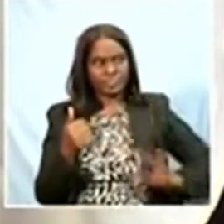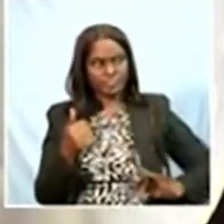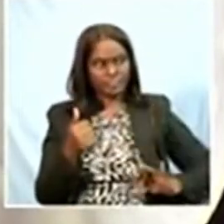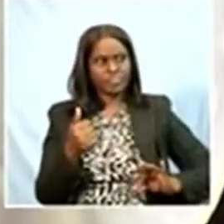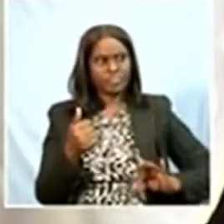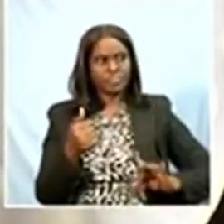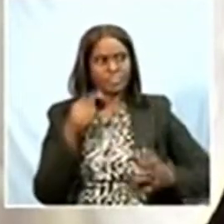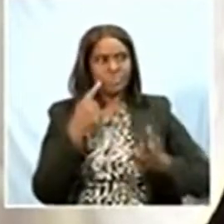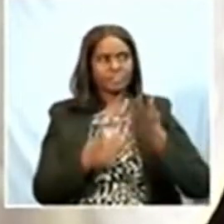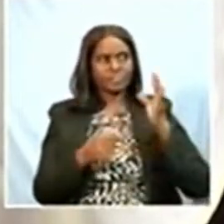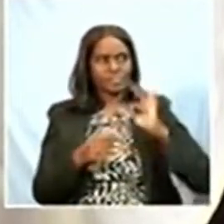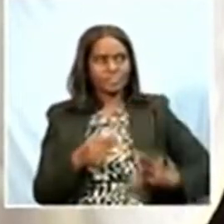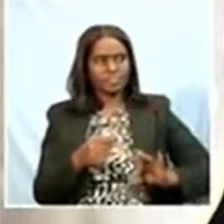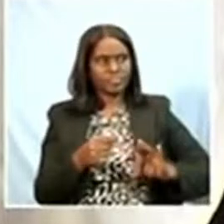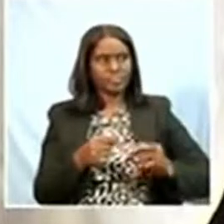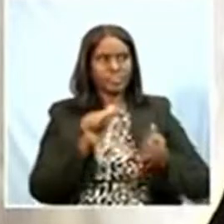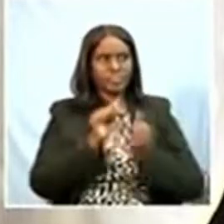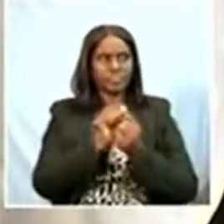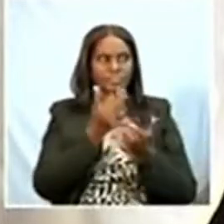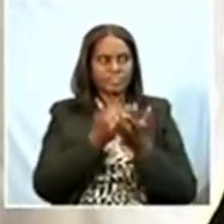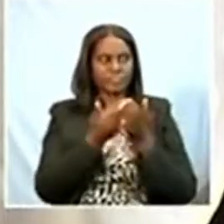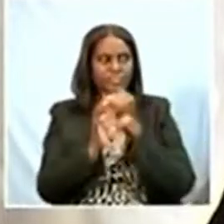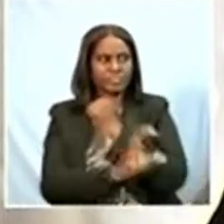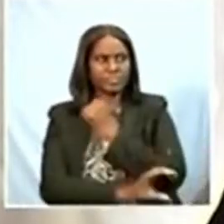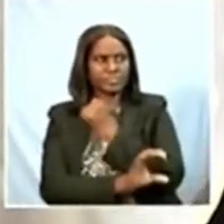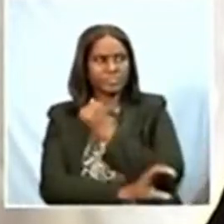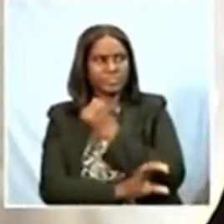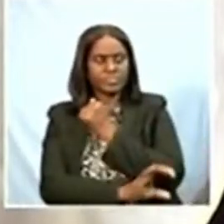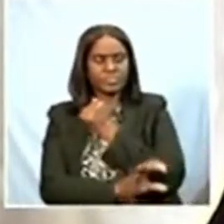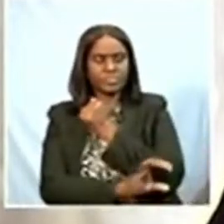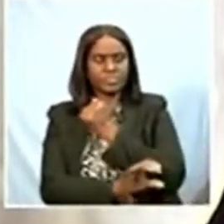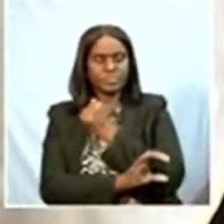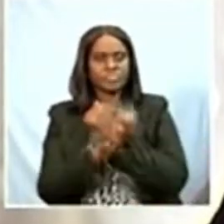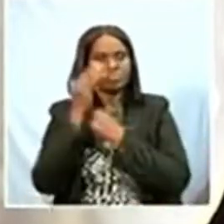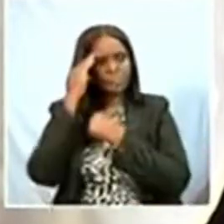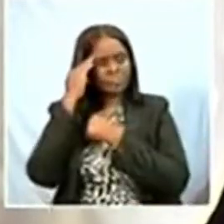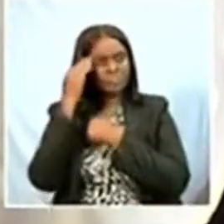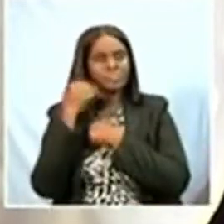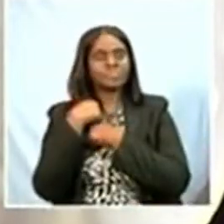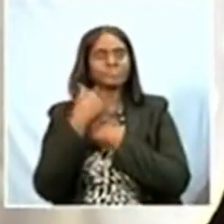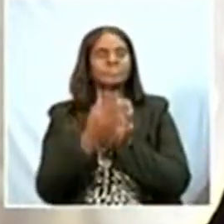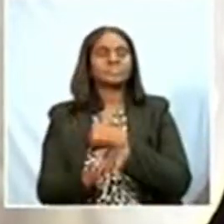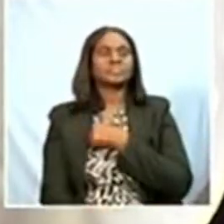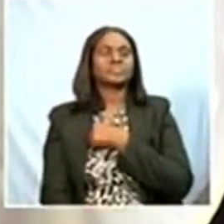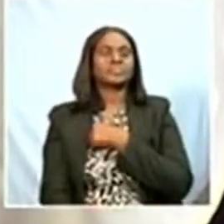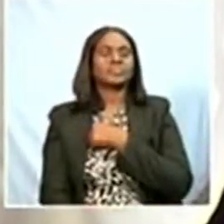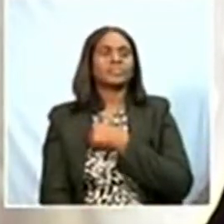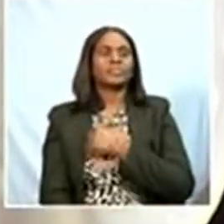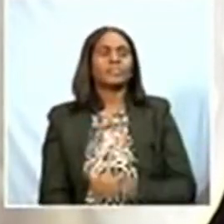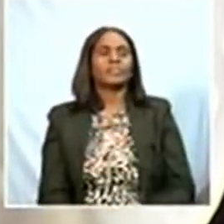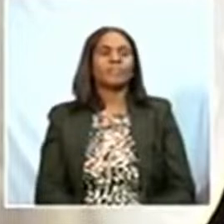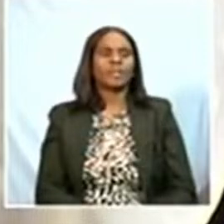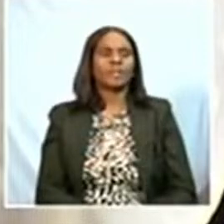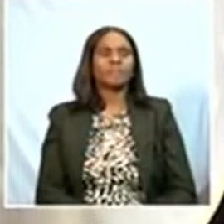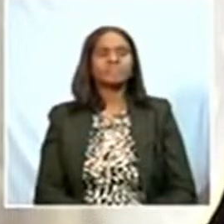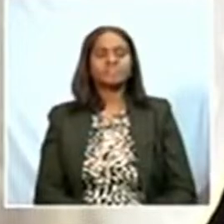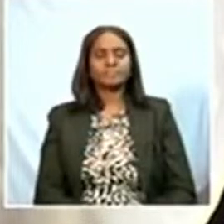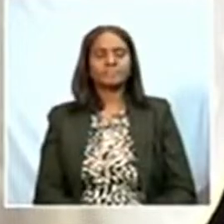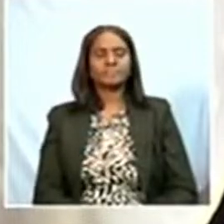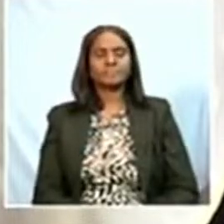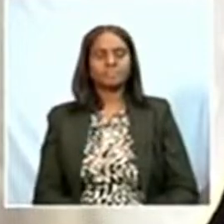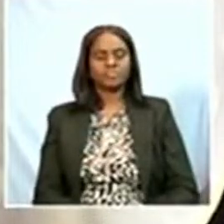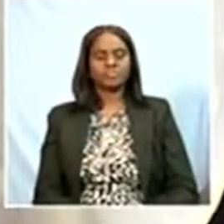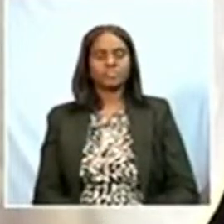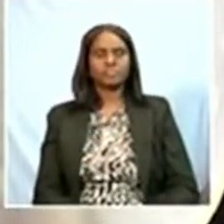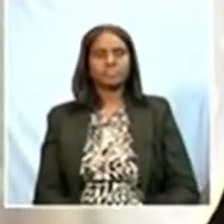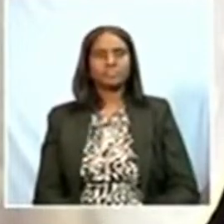of the country owing such a financing arrangement? Then